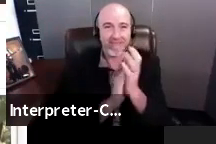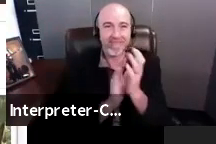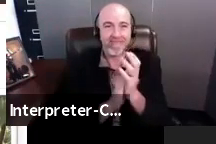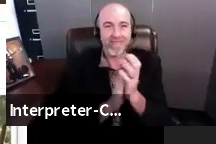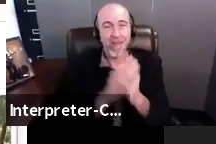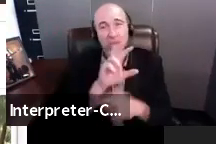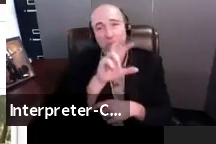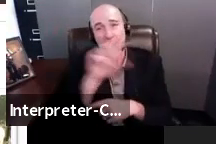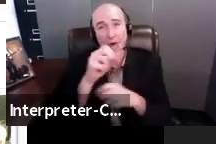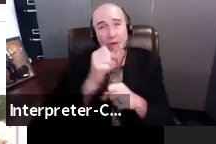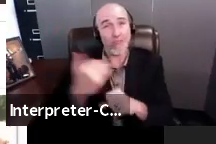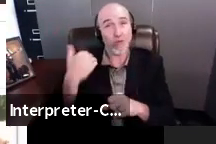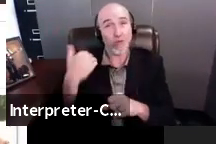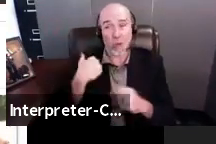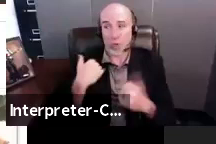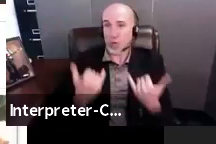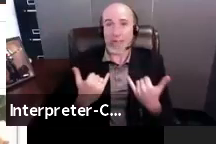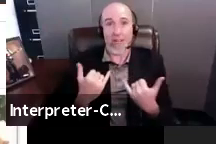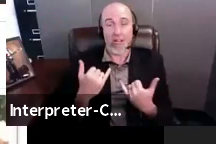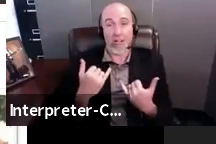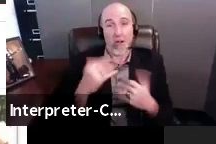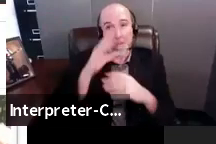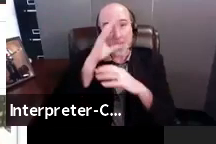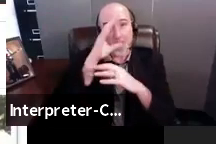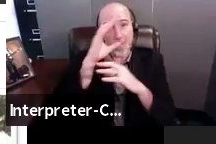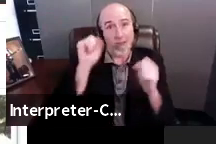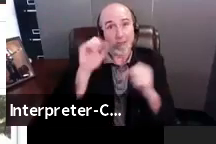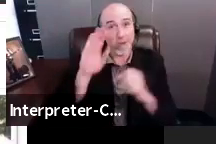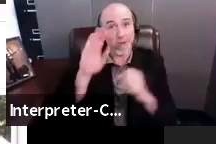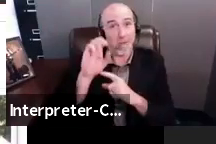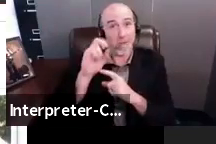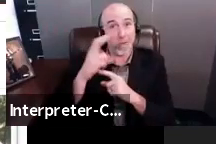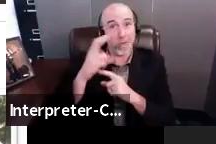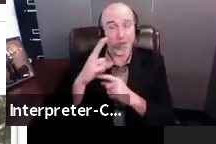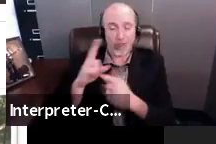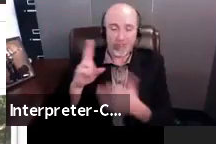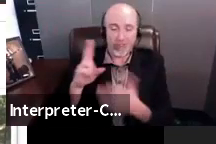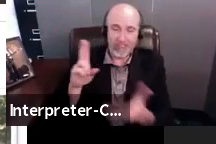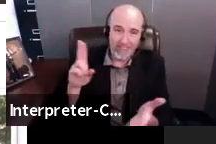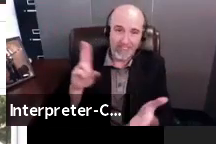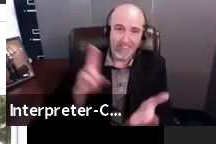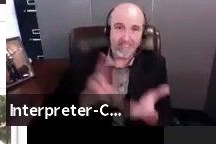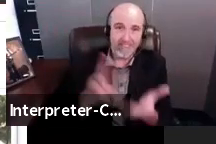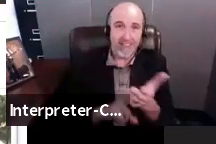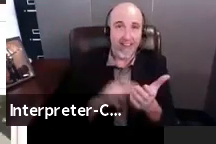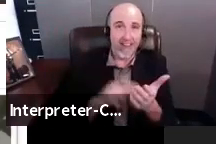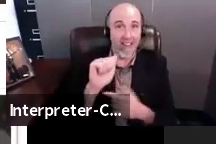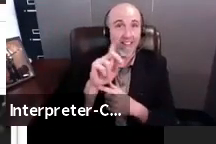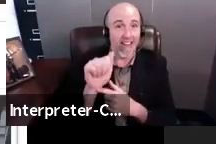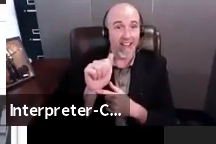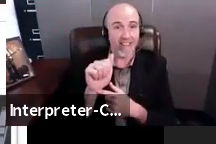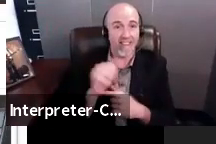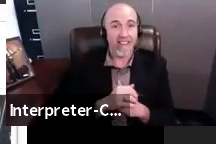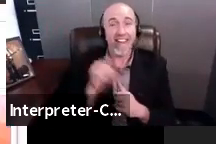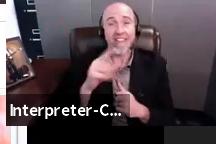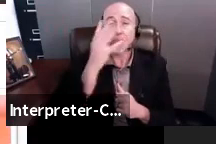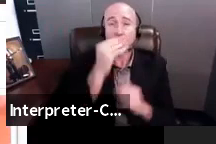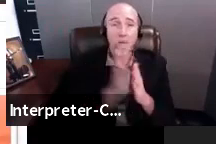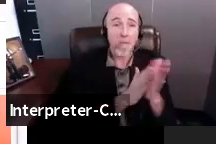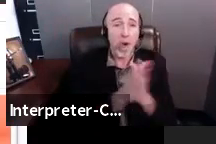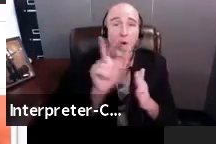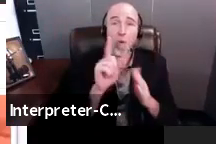30 years ago this day, President George H.W. Bush signed the ADA. This beautiful park where all can